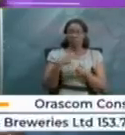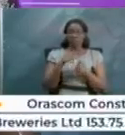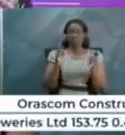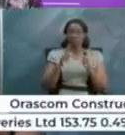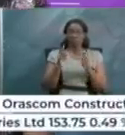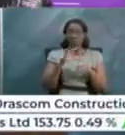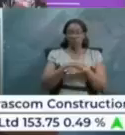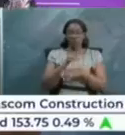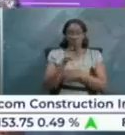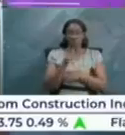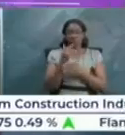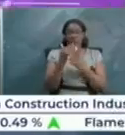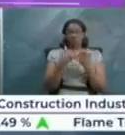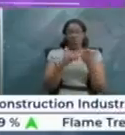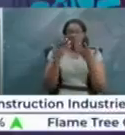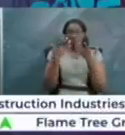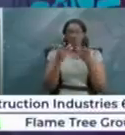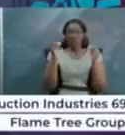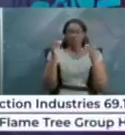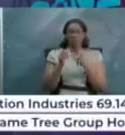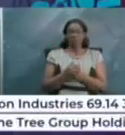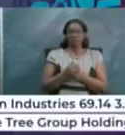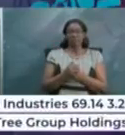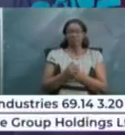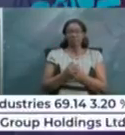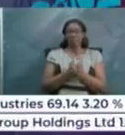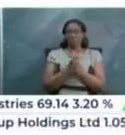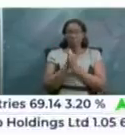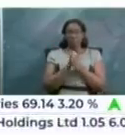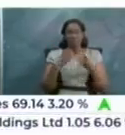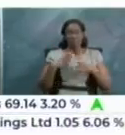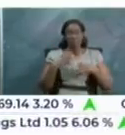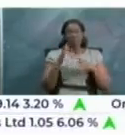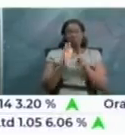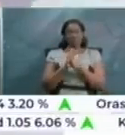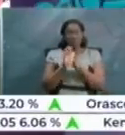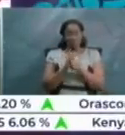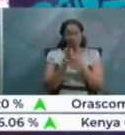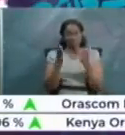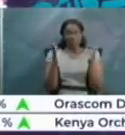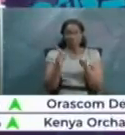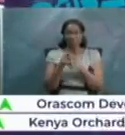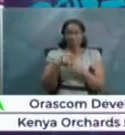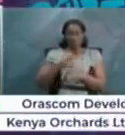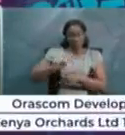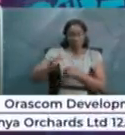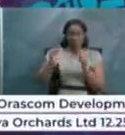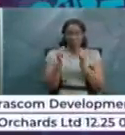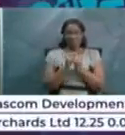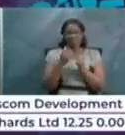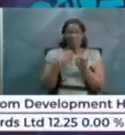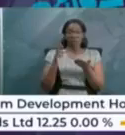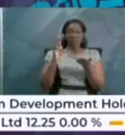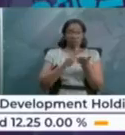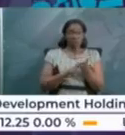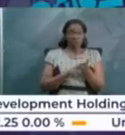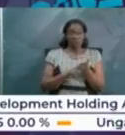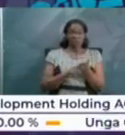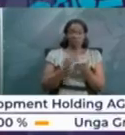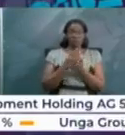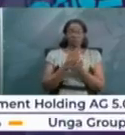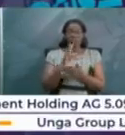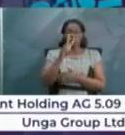going to get this product before they run out, because we have a lot of people interested as well. We actually have only 10 pieces in stock. And just to repeat again, it is